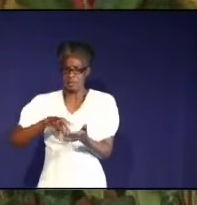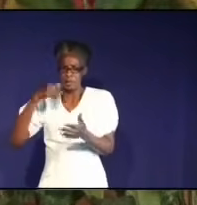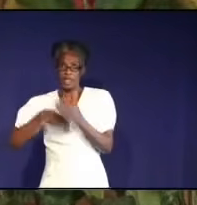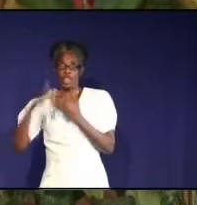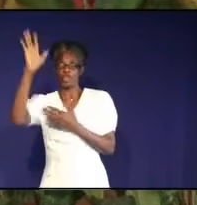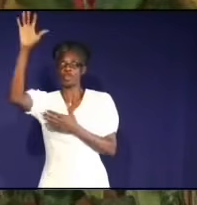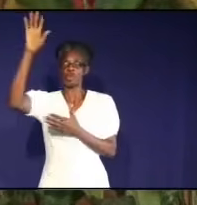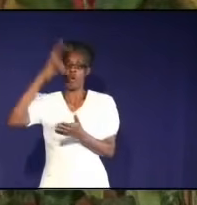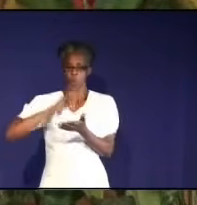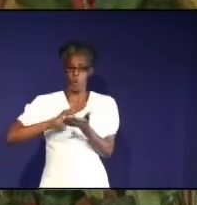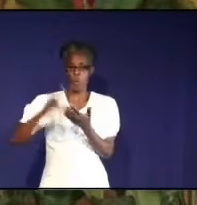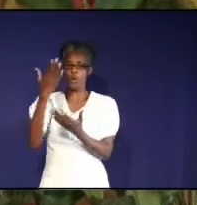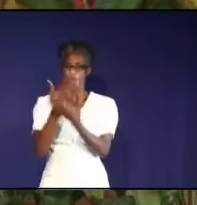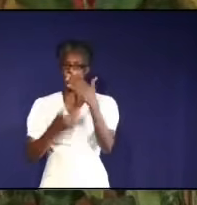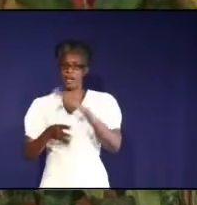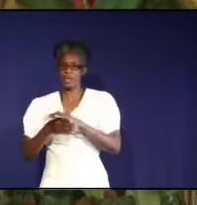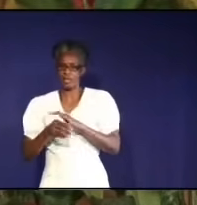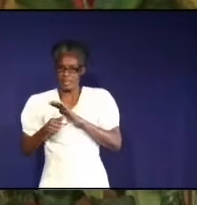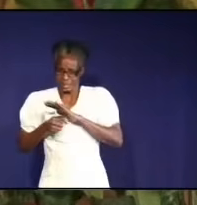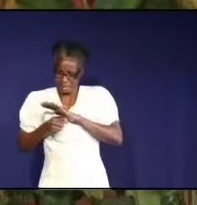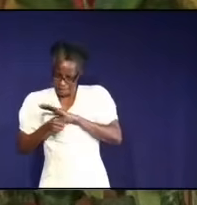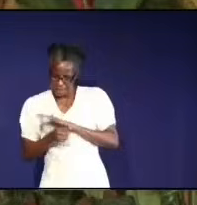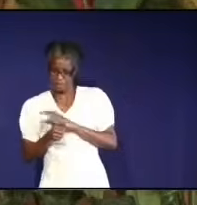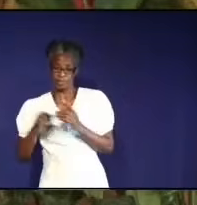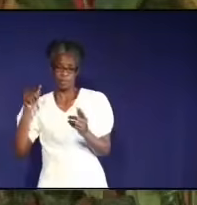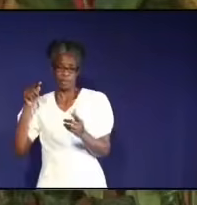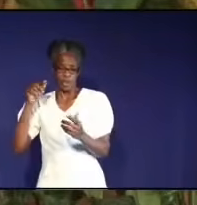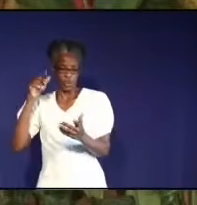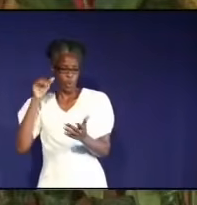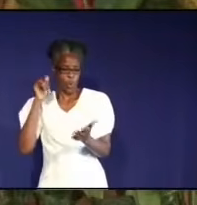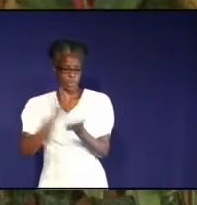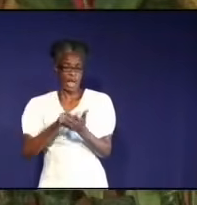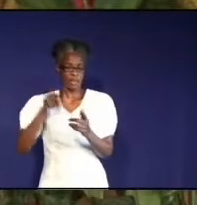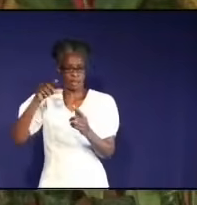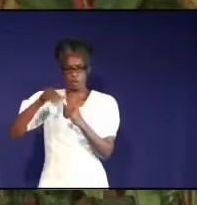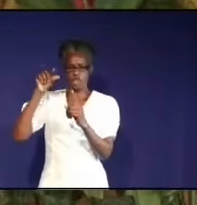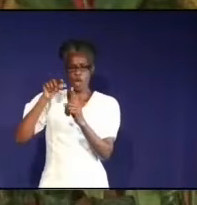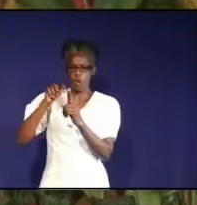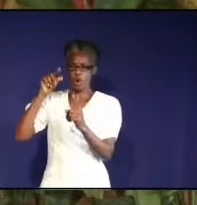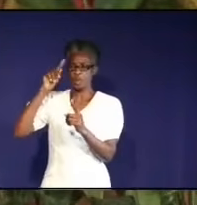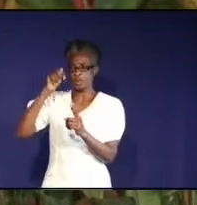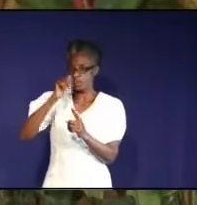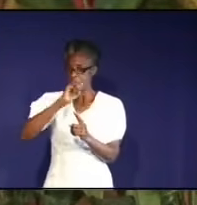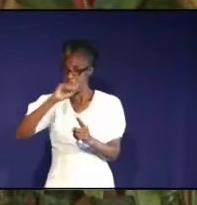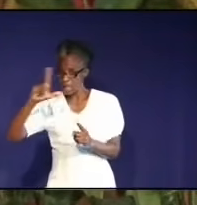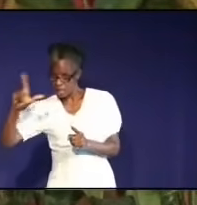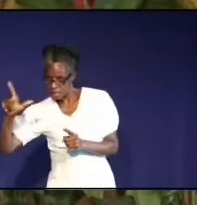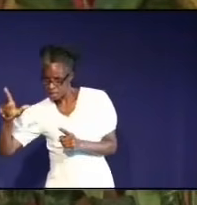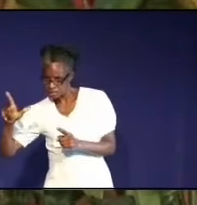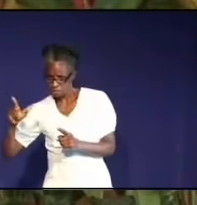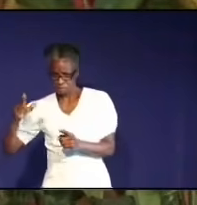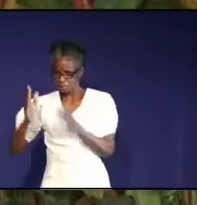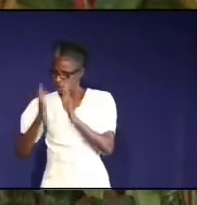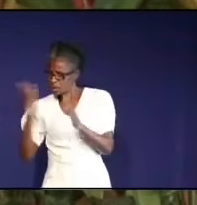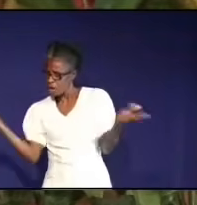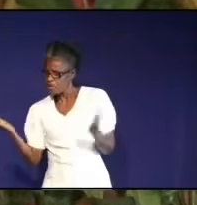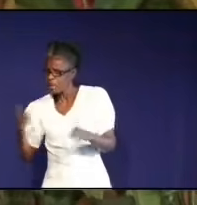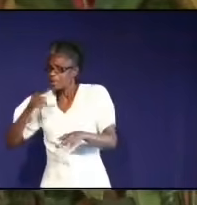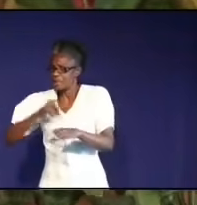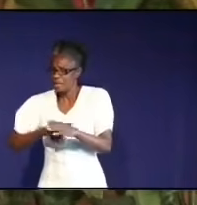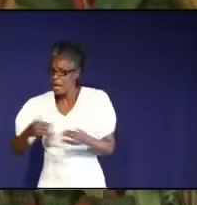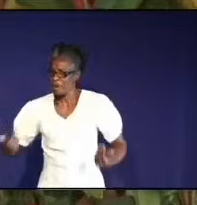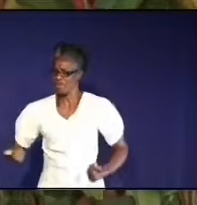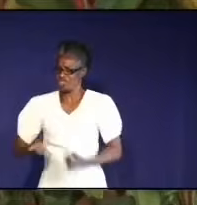thy hand. So that word till and until speaks of the duration, maybe of a